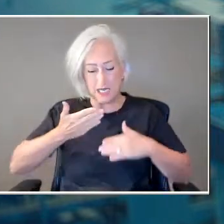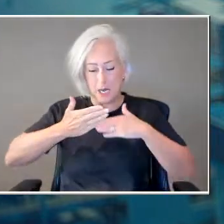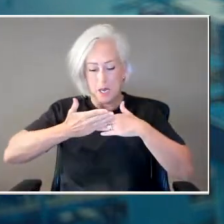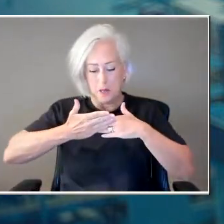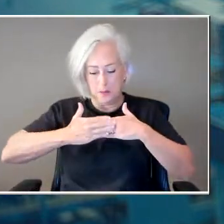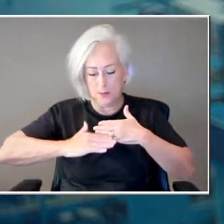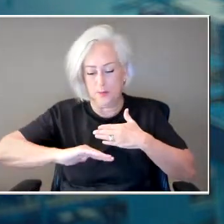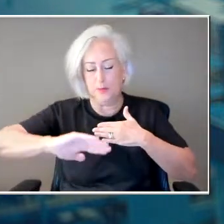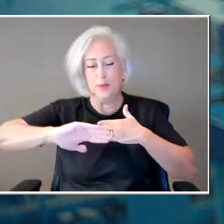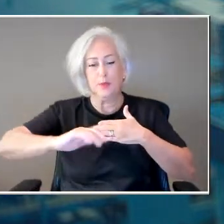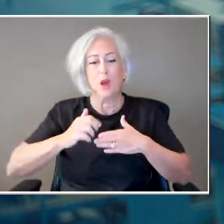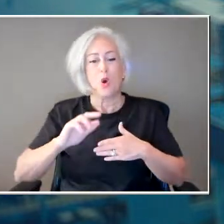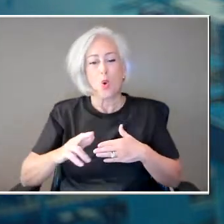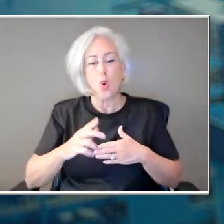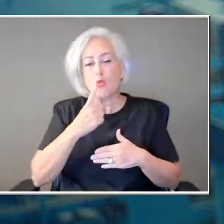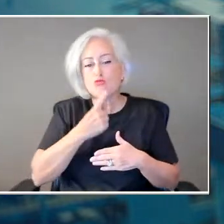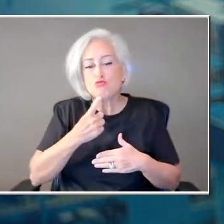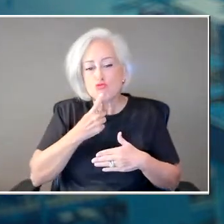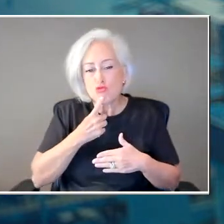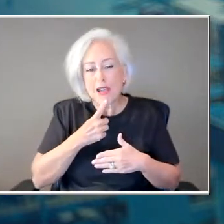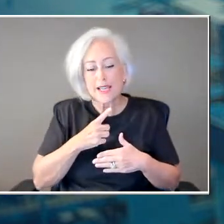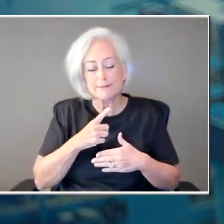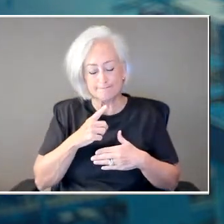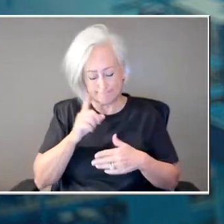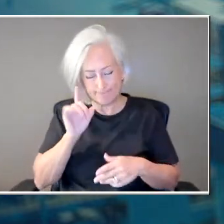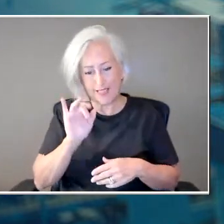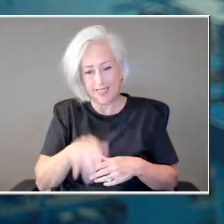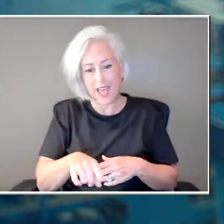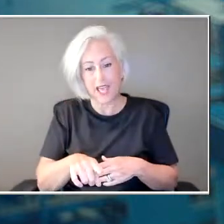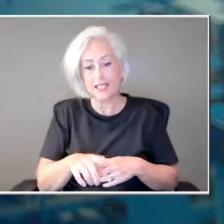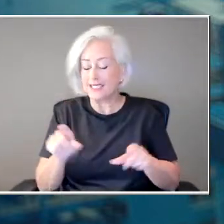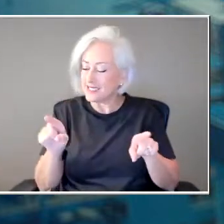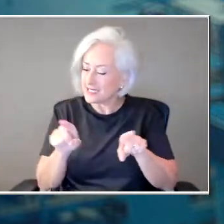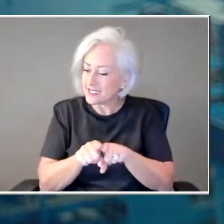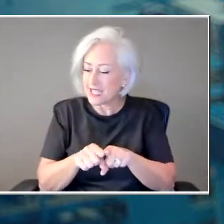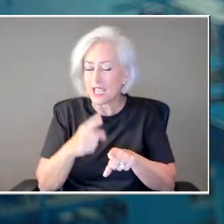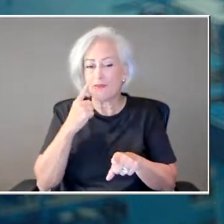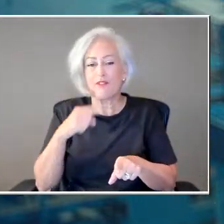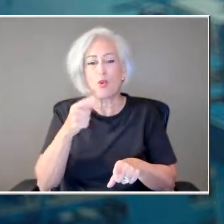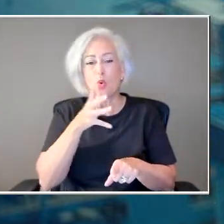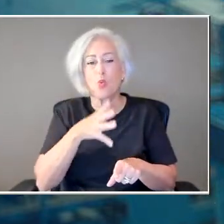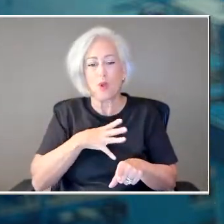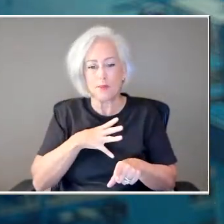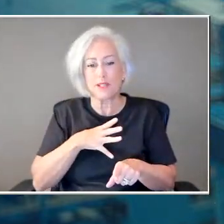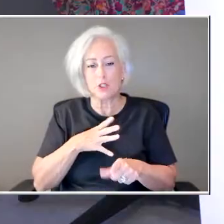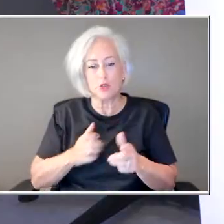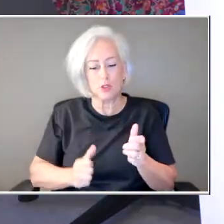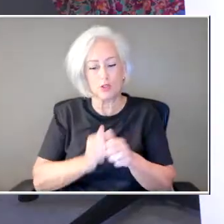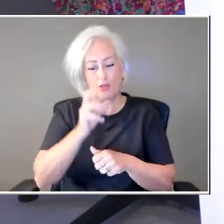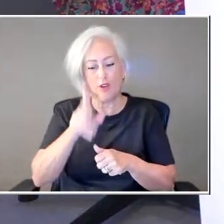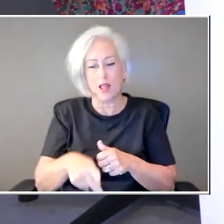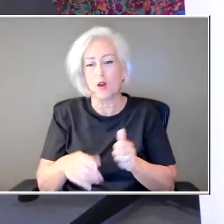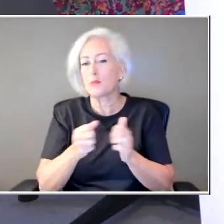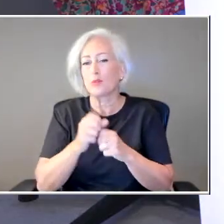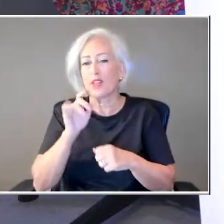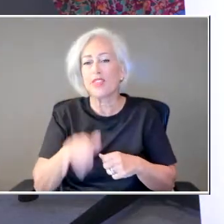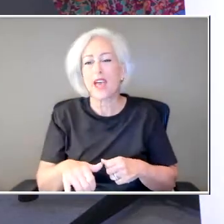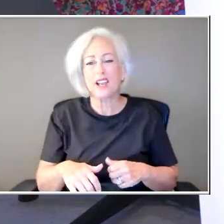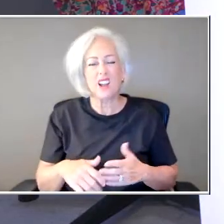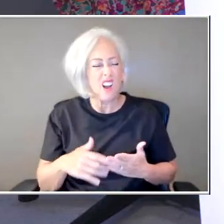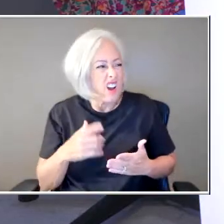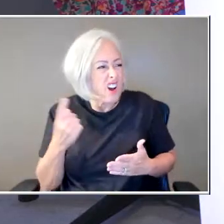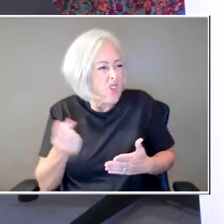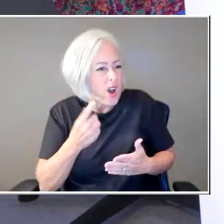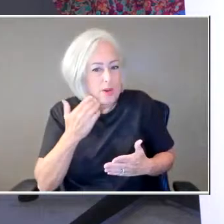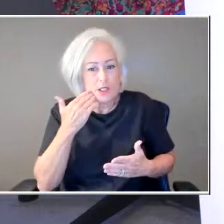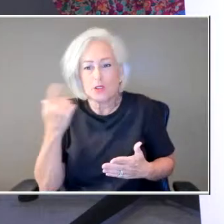same of all the physical changes that we tell women, but they just need to follow through with that. We all know somebody who has always are checking out their body,